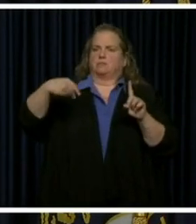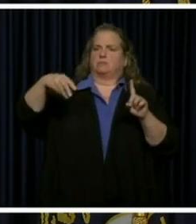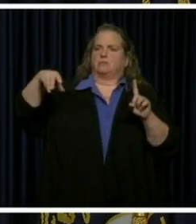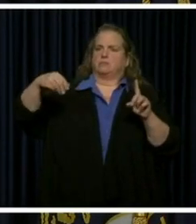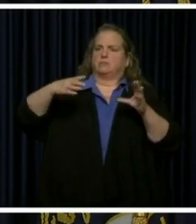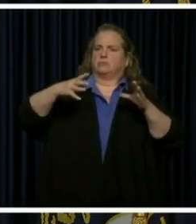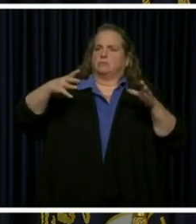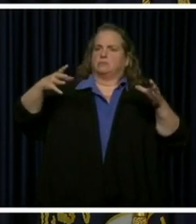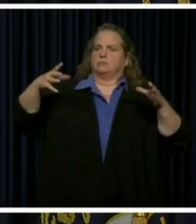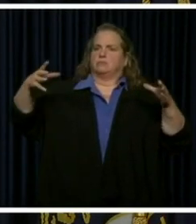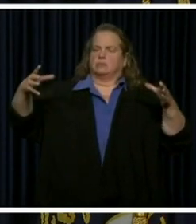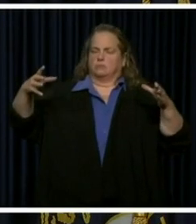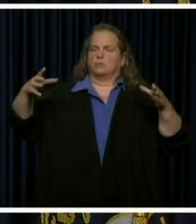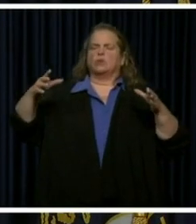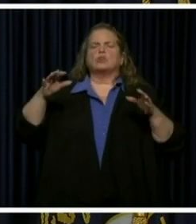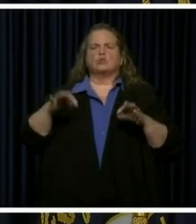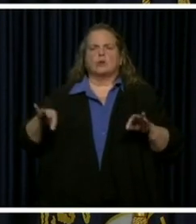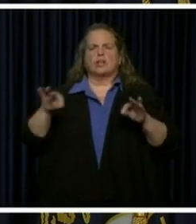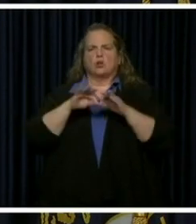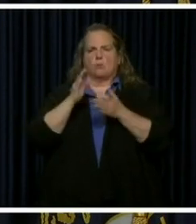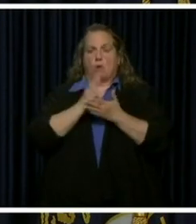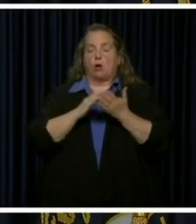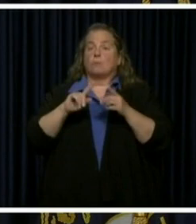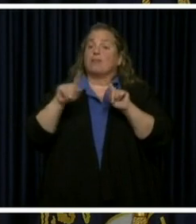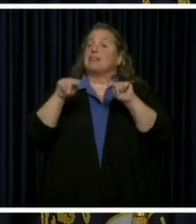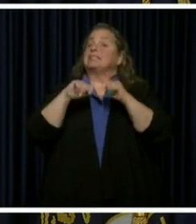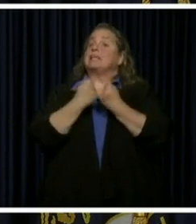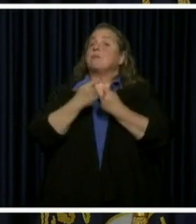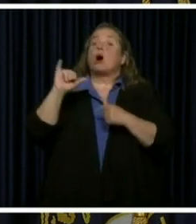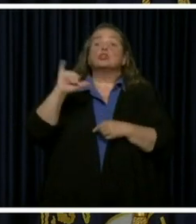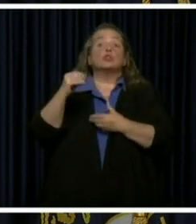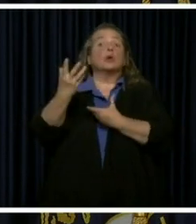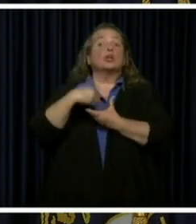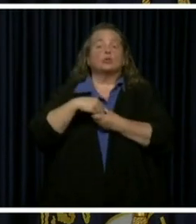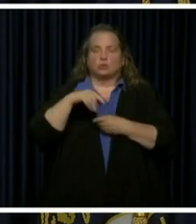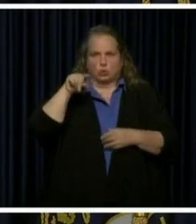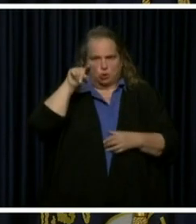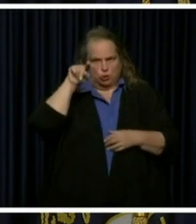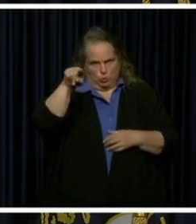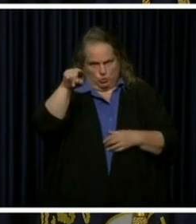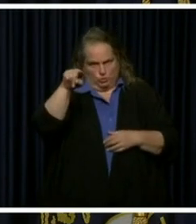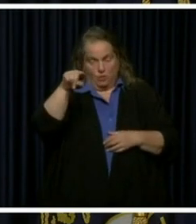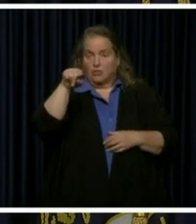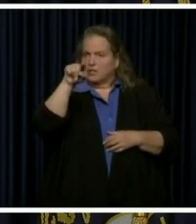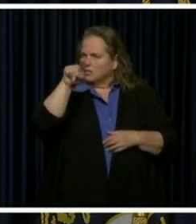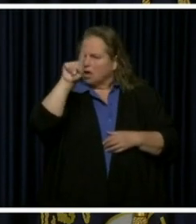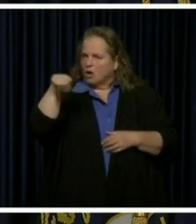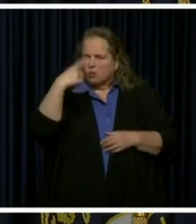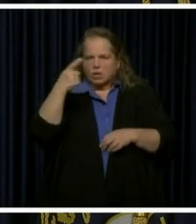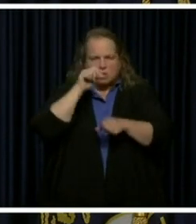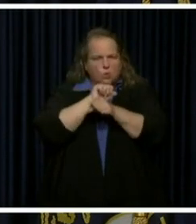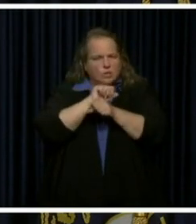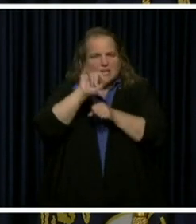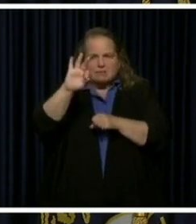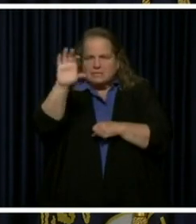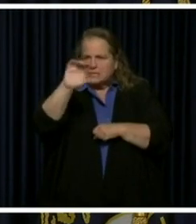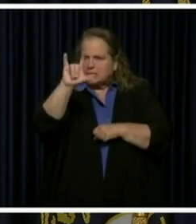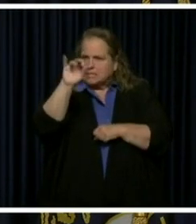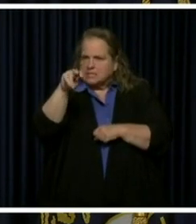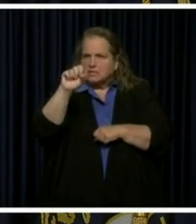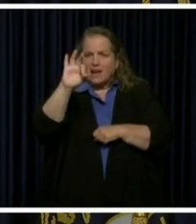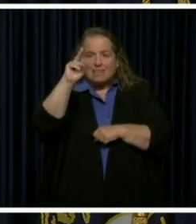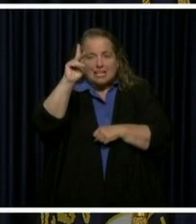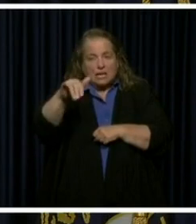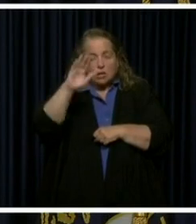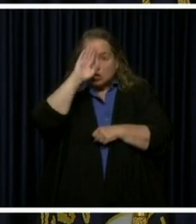doing moving forward, but the team includes you. This only works if the citizens of Kentucky know that it is our